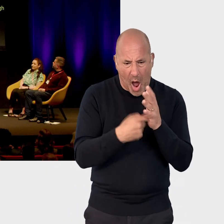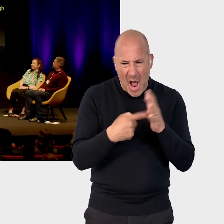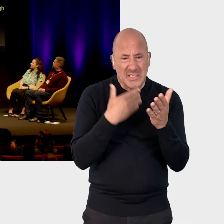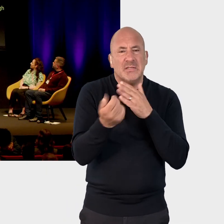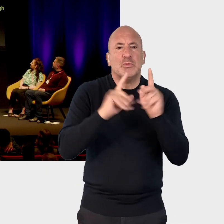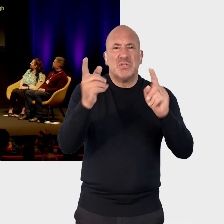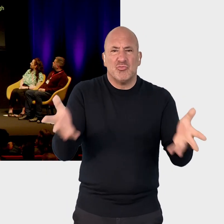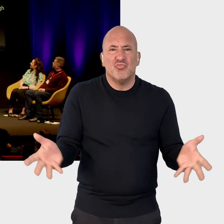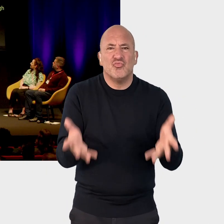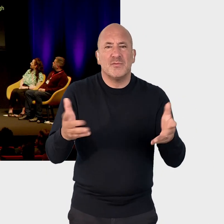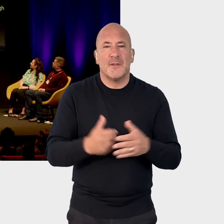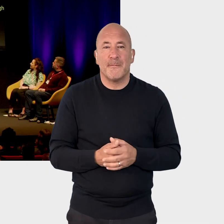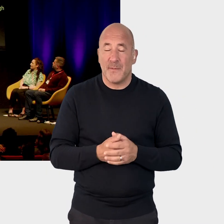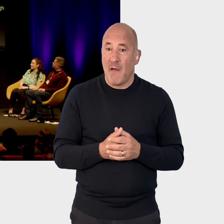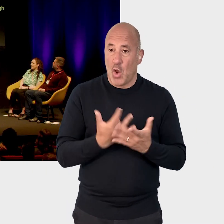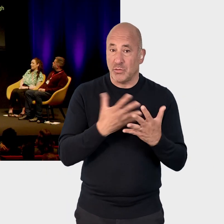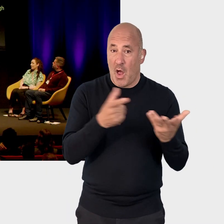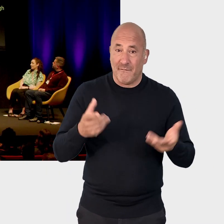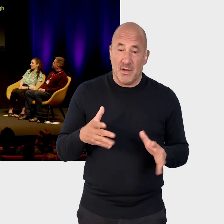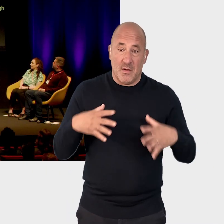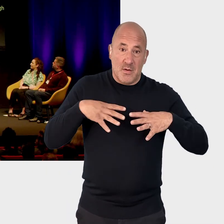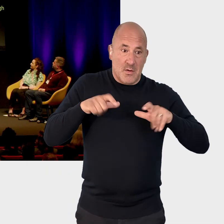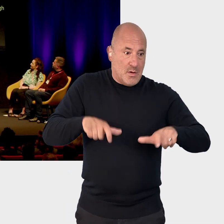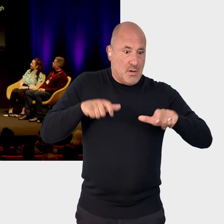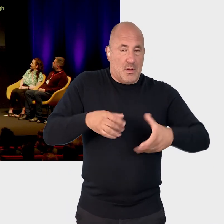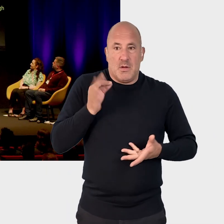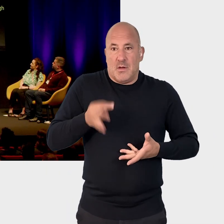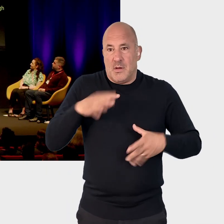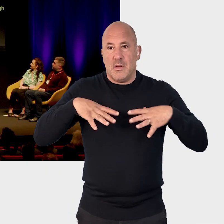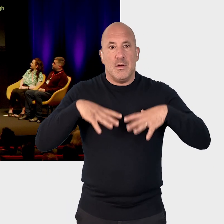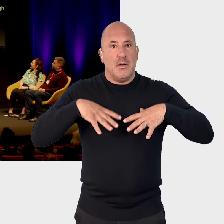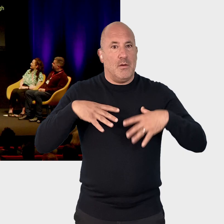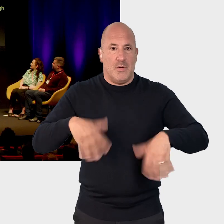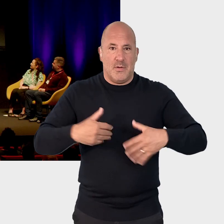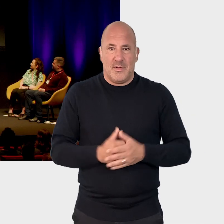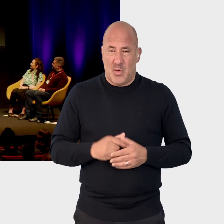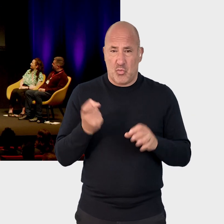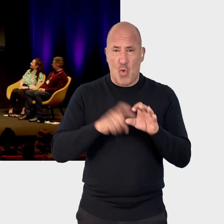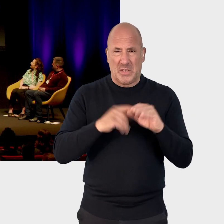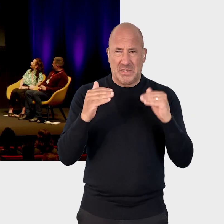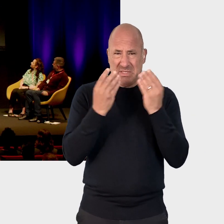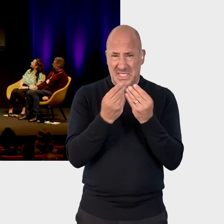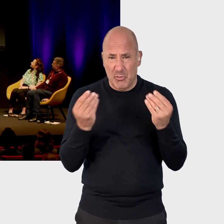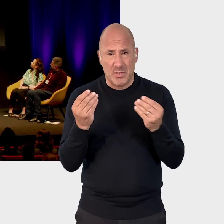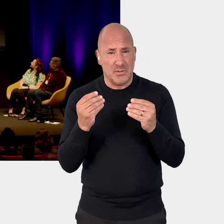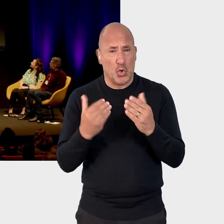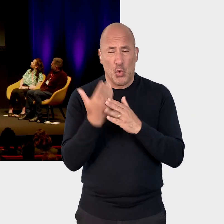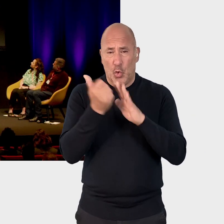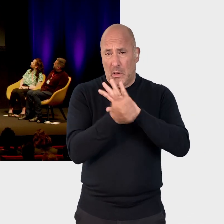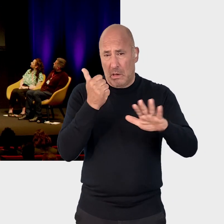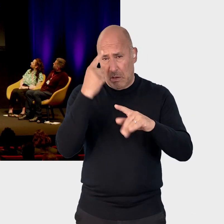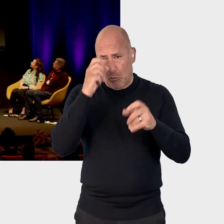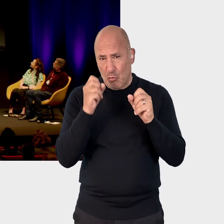new, allowing space for agency through art. And I think there's been a lot of cups of teas. Bringing